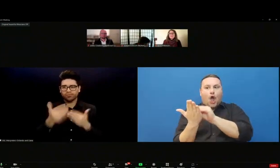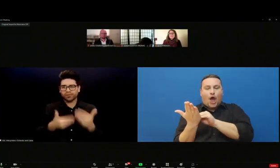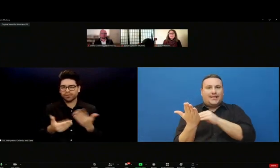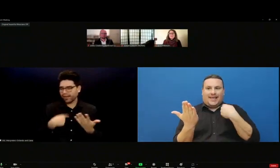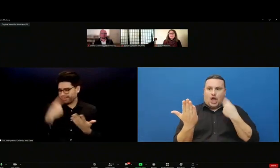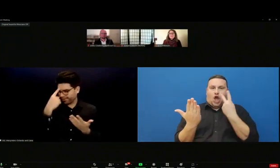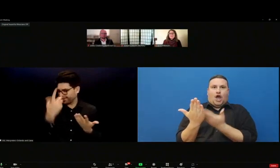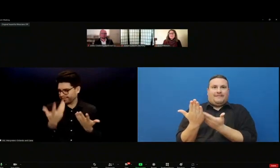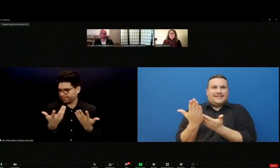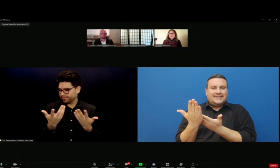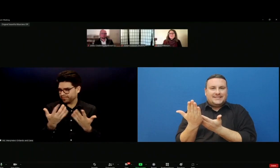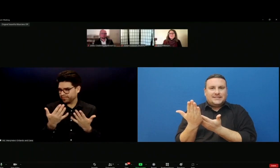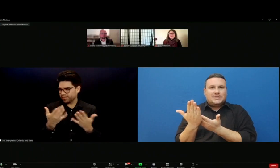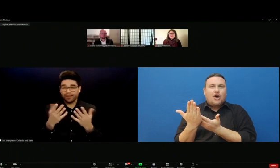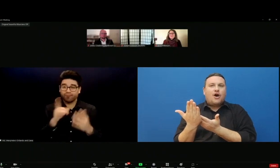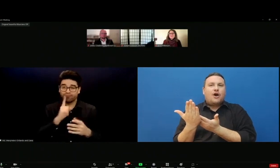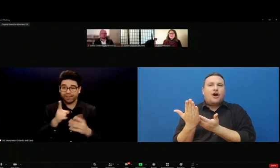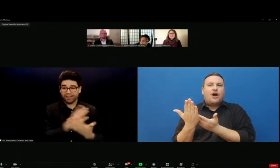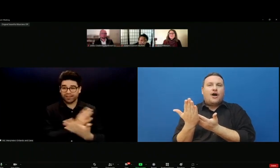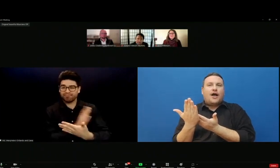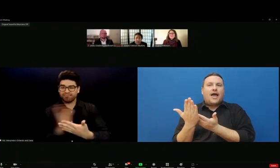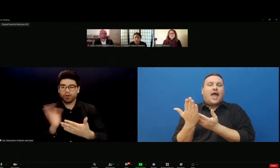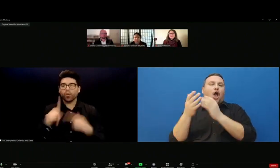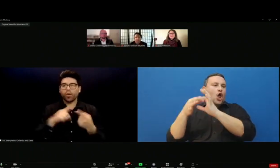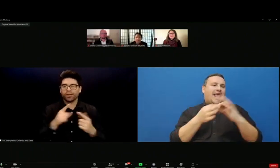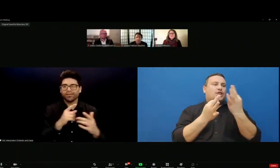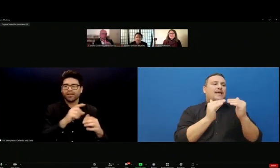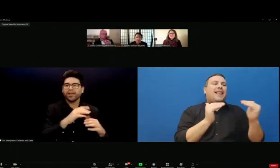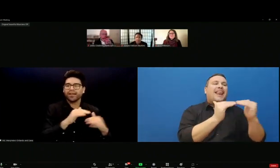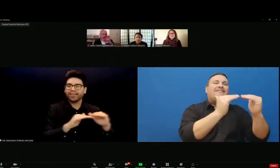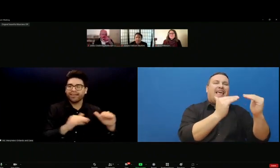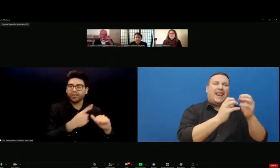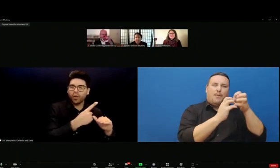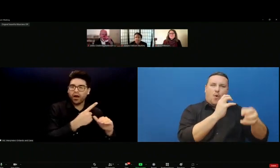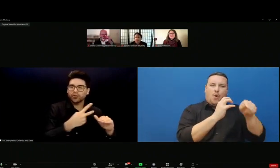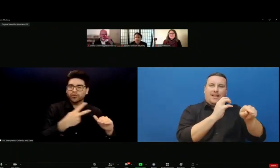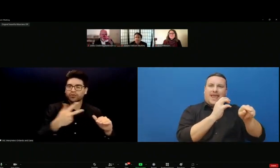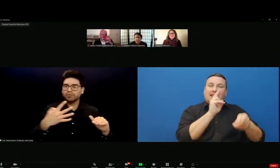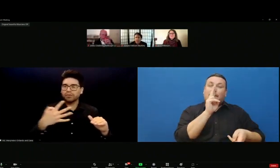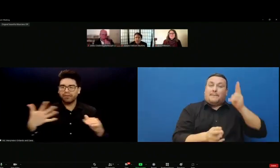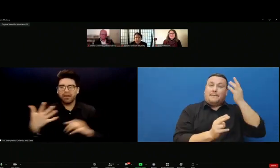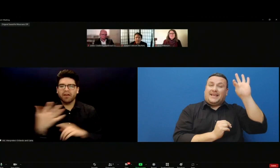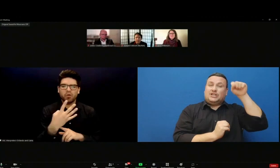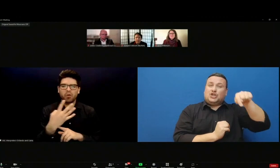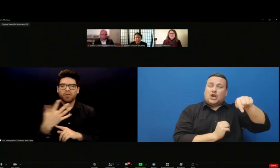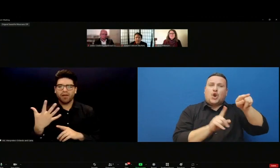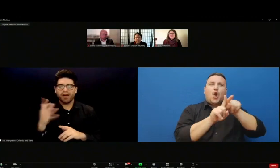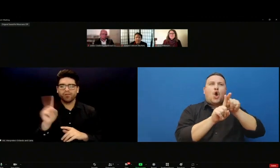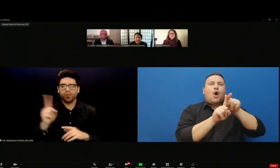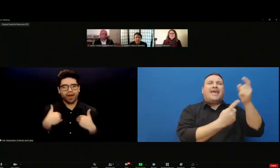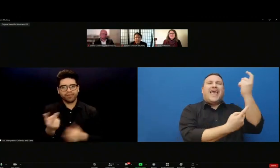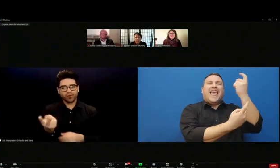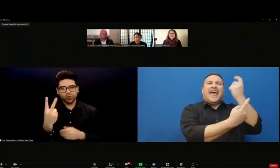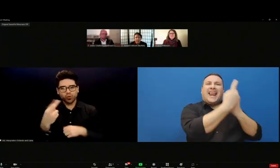most difficult levels of the events, especially the ones where there are both reference and both reference